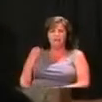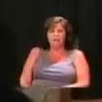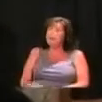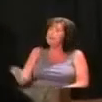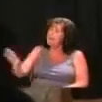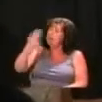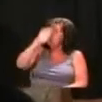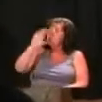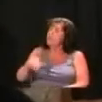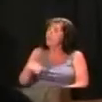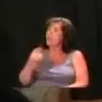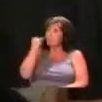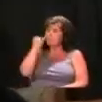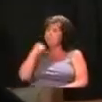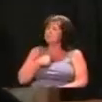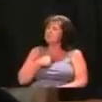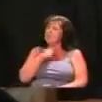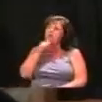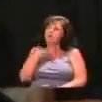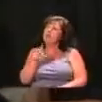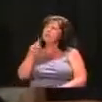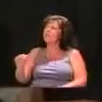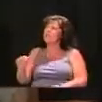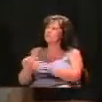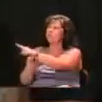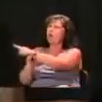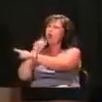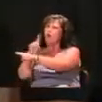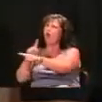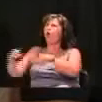You know, if I was non-disabled, she wouldn't have been so hard on me.